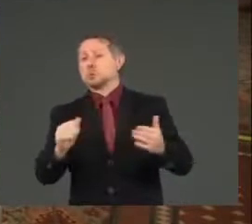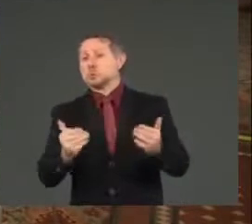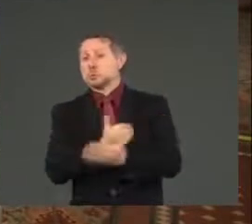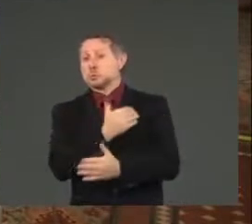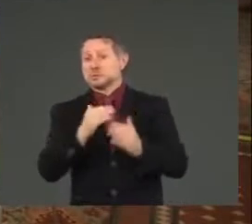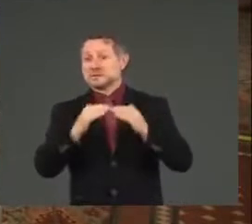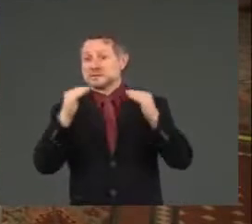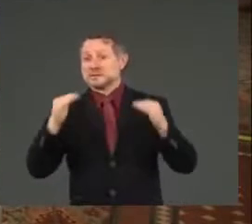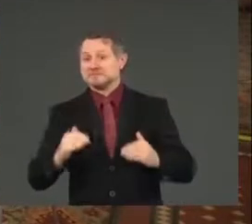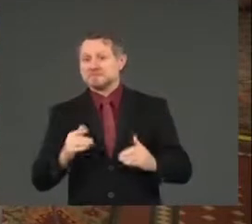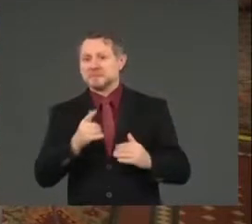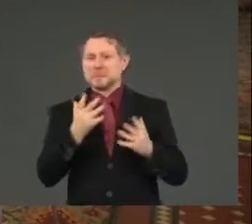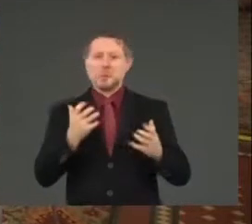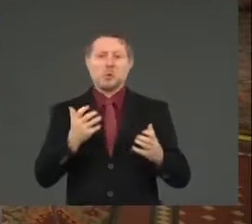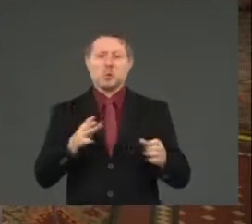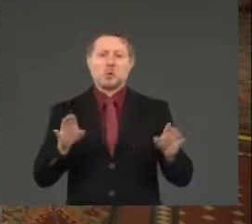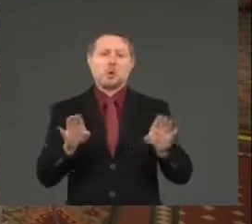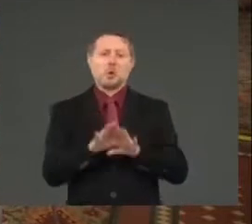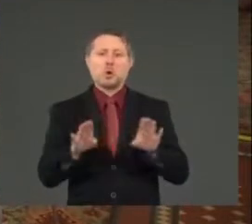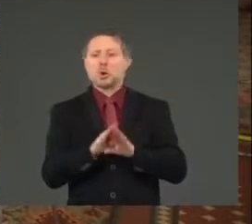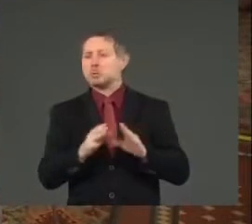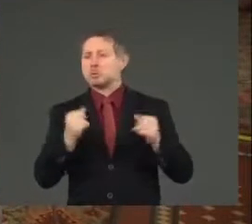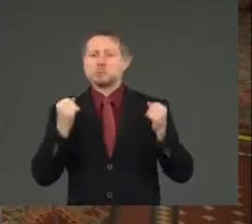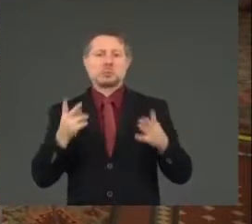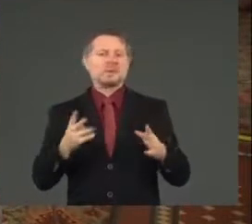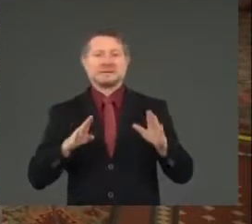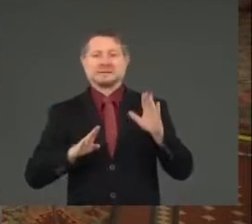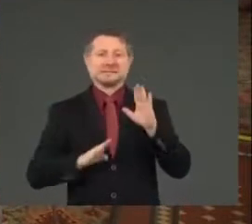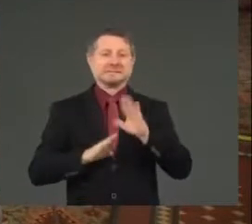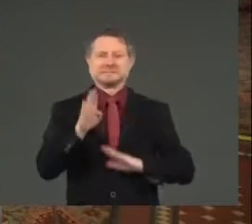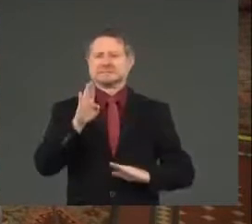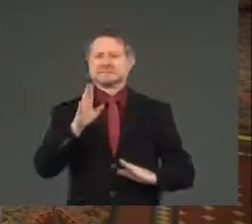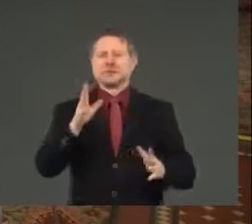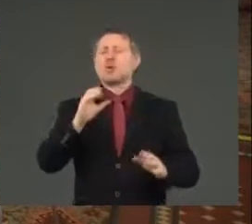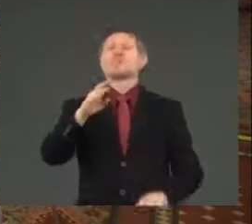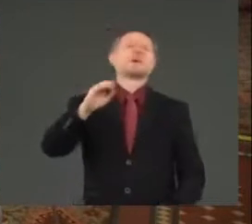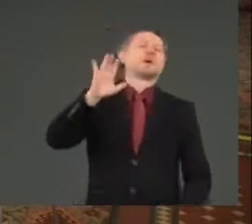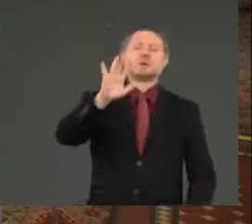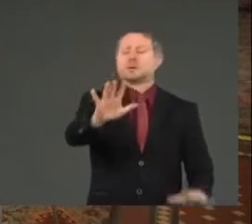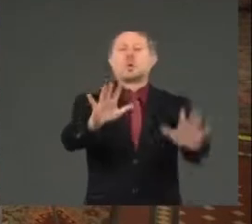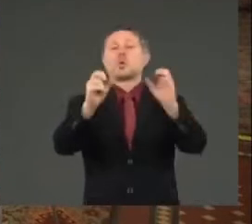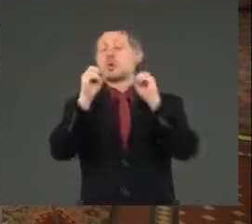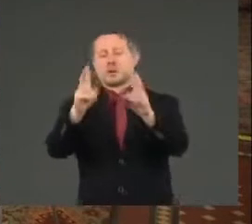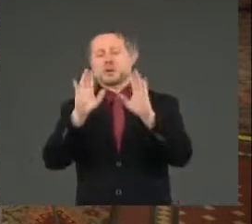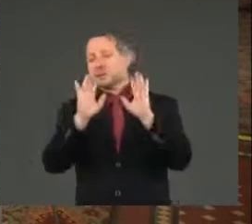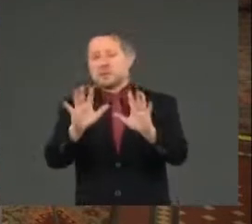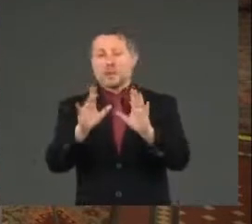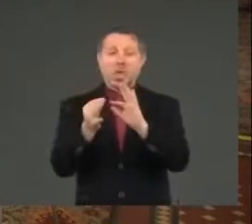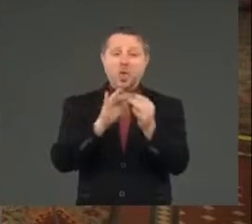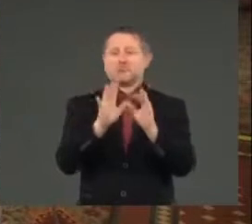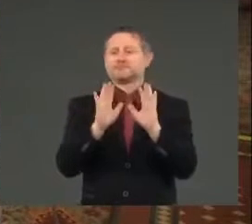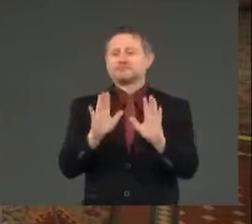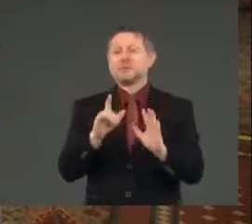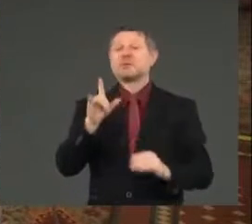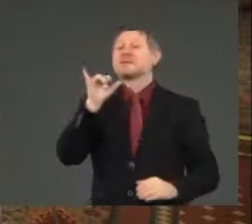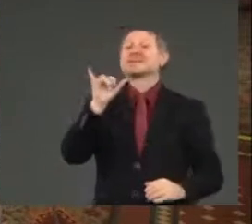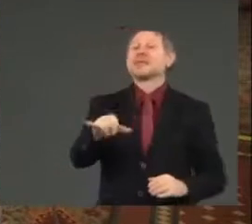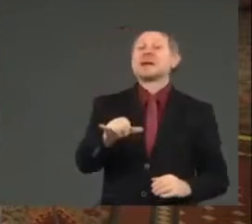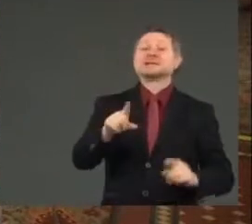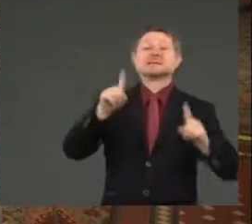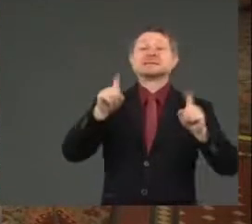back threshold is different than the open threshold. Well, let's just stay with the first point you raised first. It is not a spotty system. It